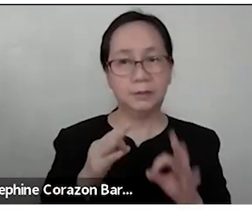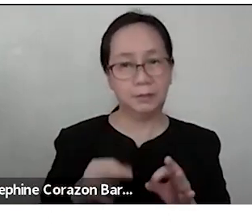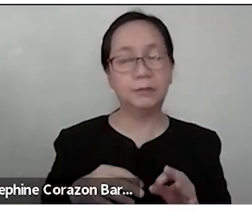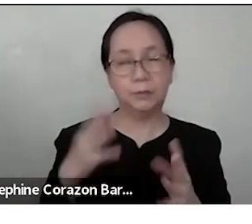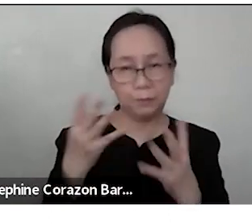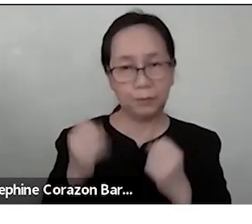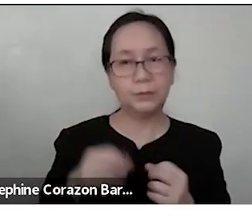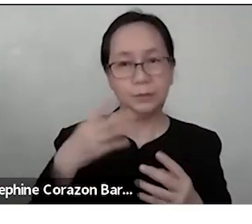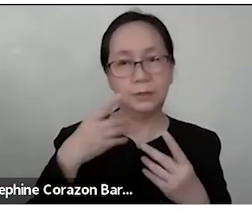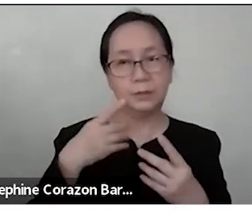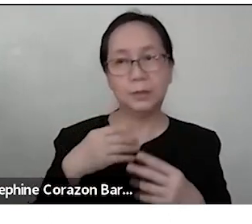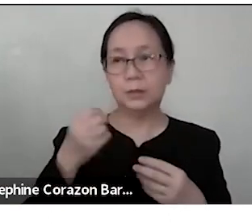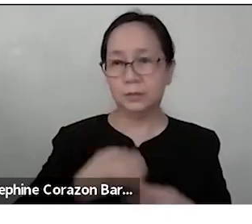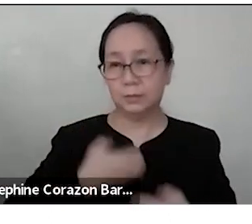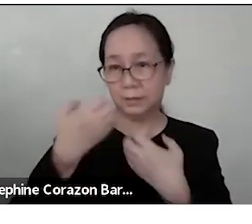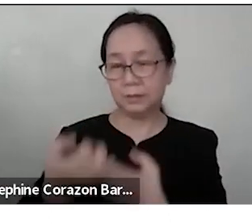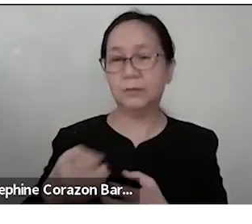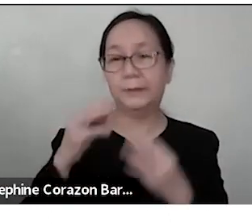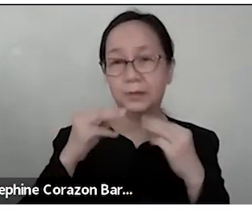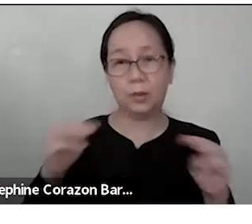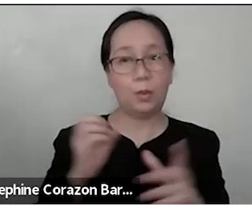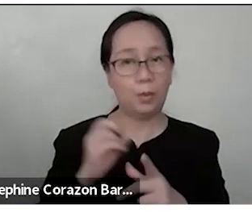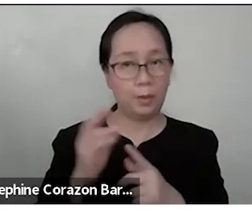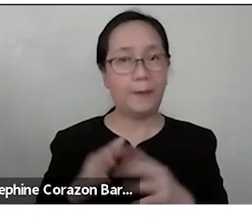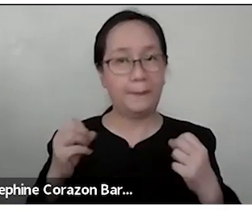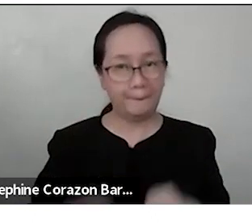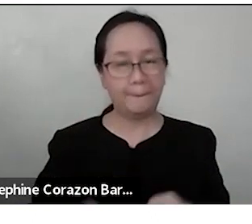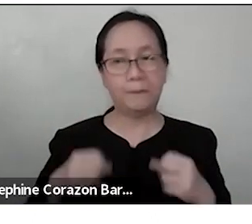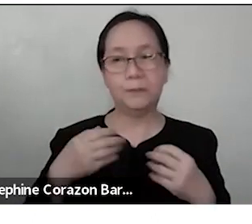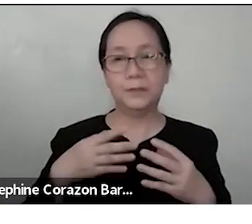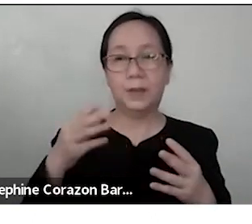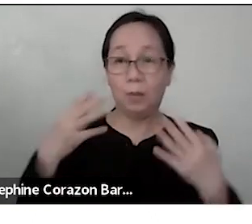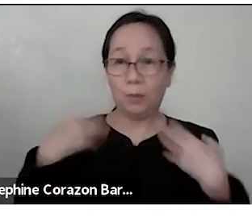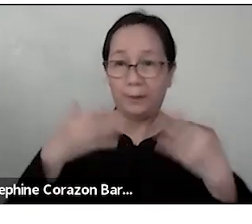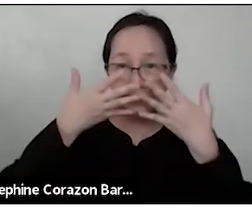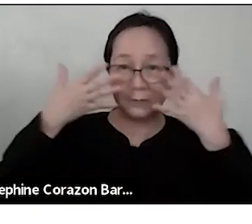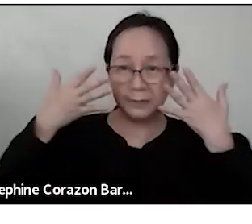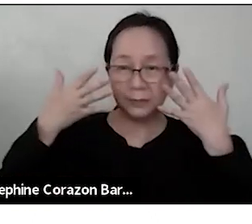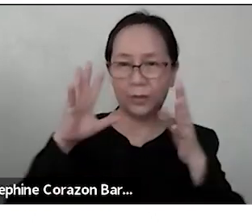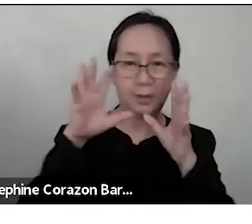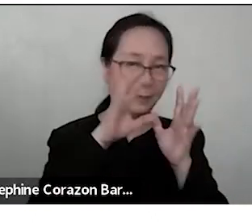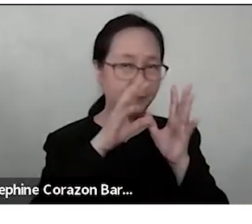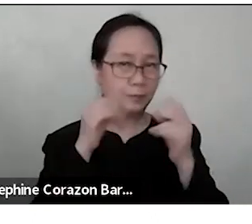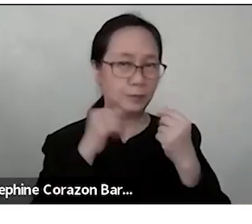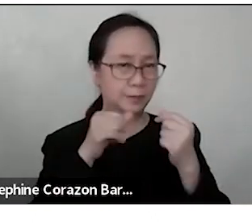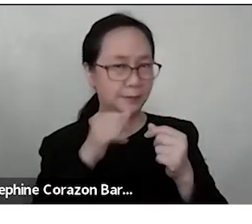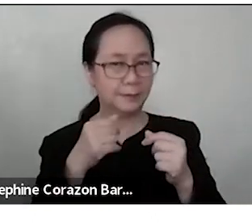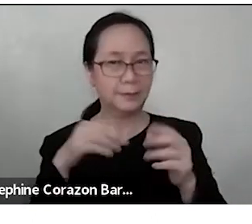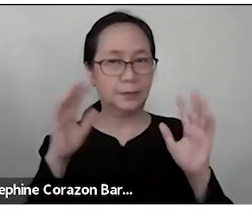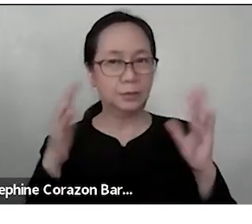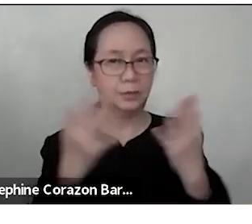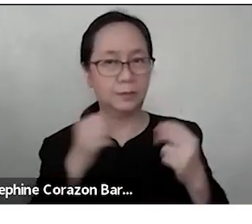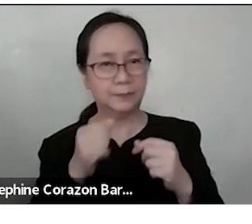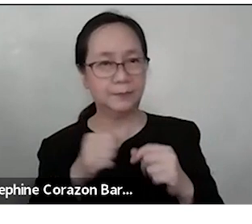message live. And if that, he can wear a face mask, or we can angle the camera so that the audience will be able to see